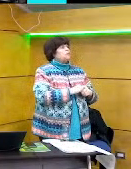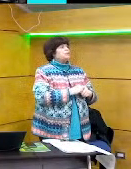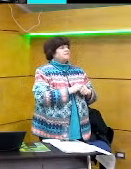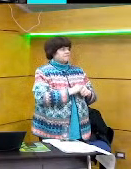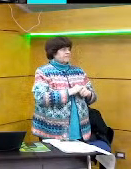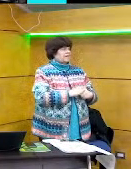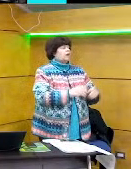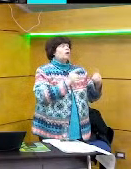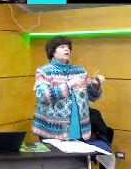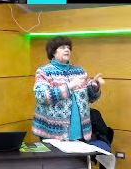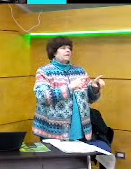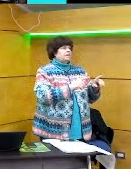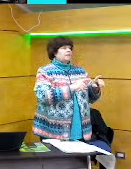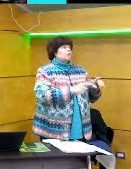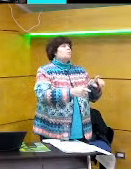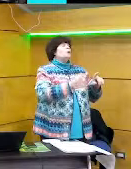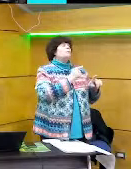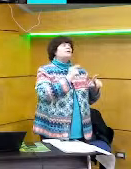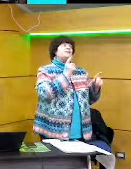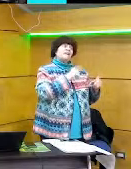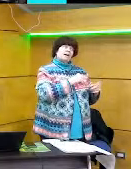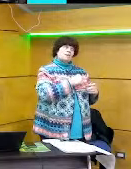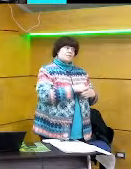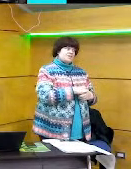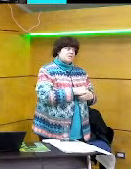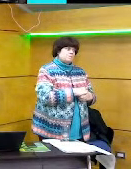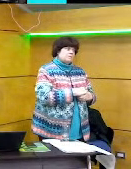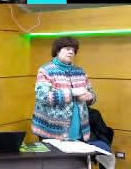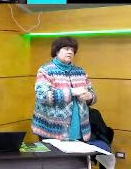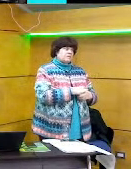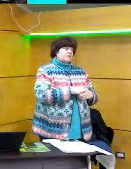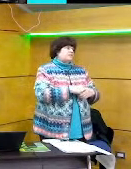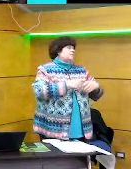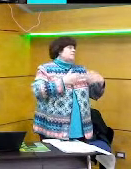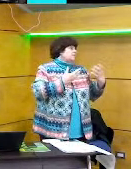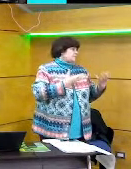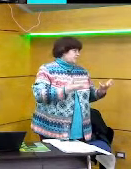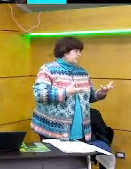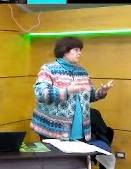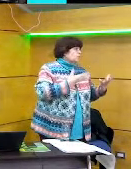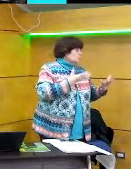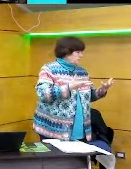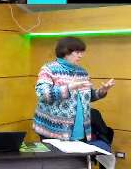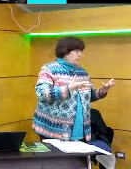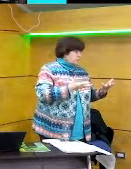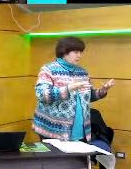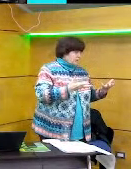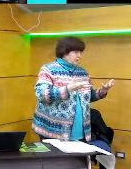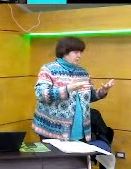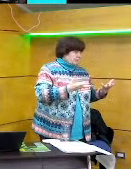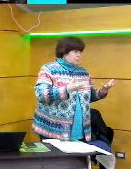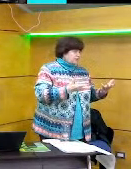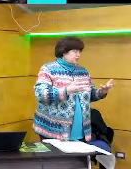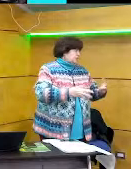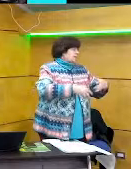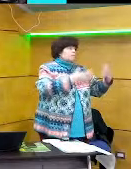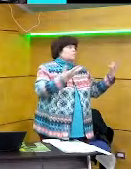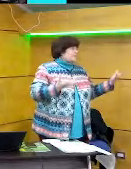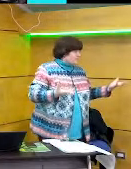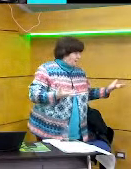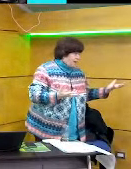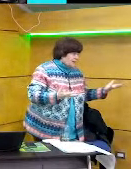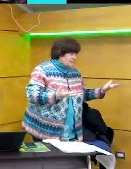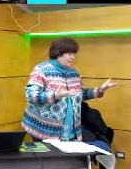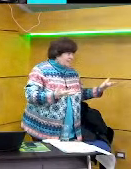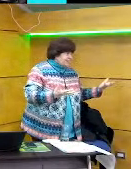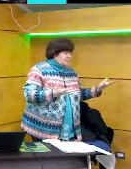then you can say, all right, when we get our theme in December or January, which